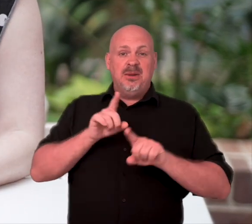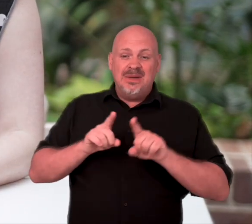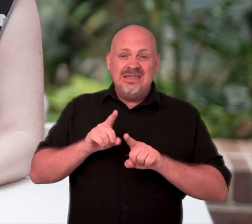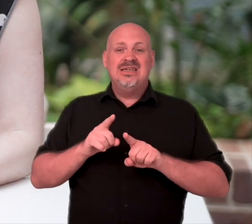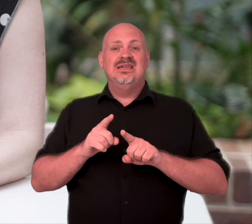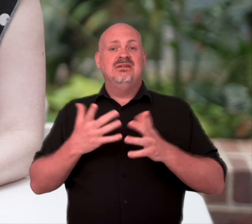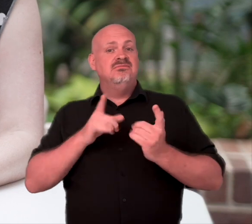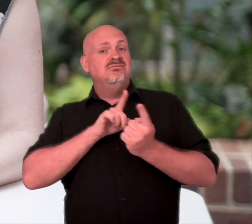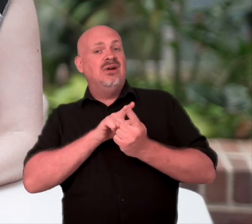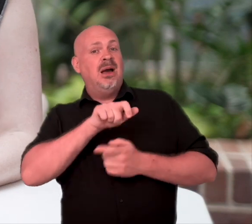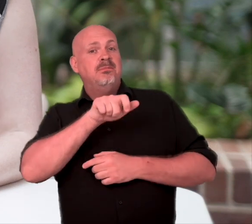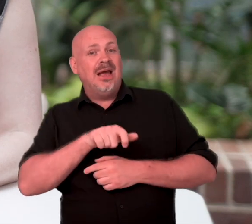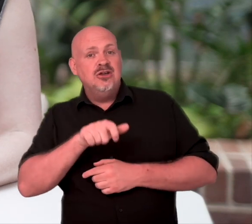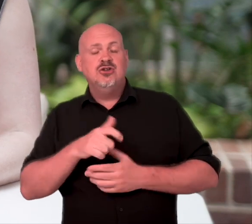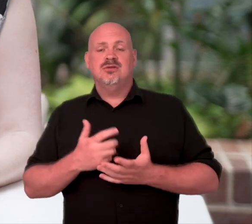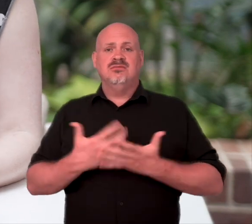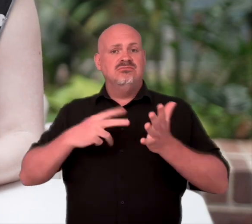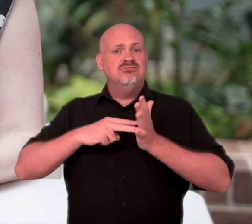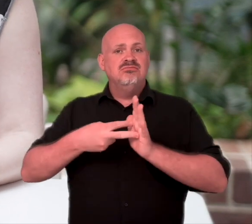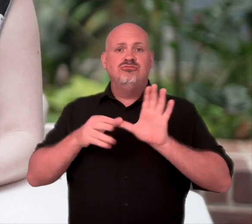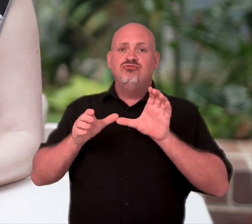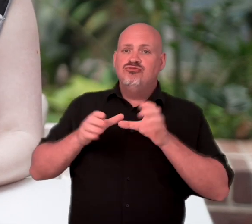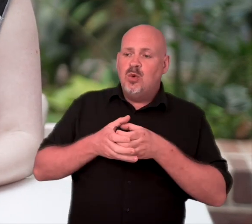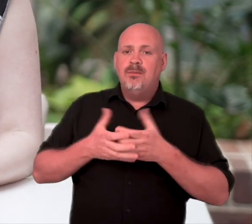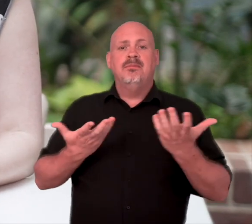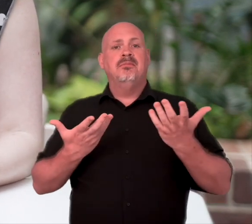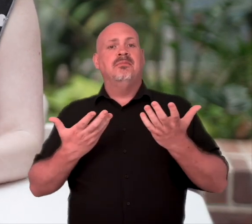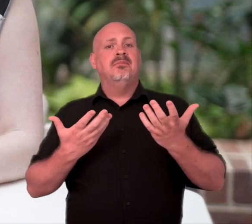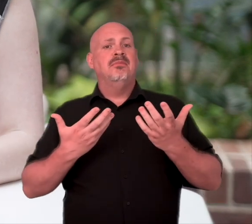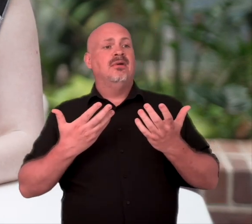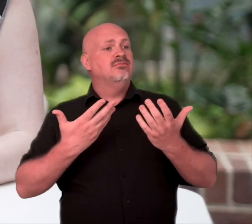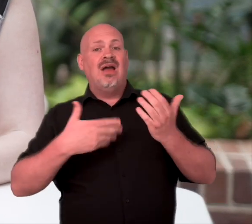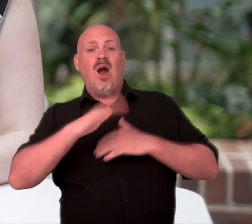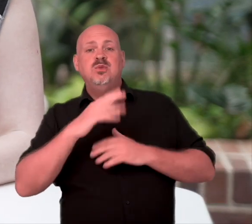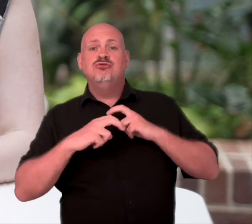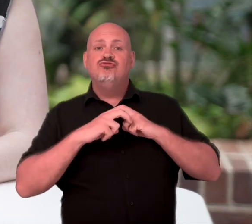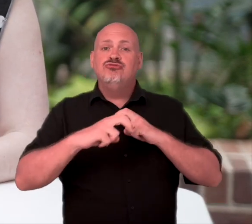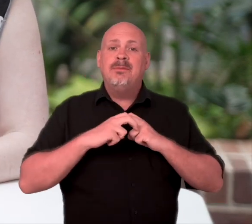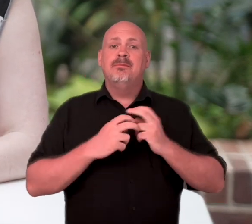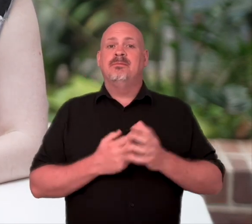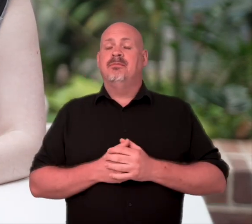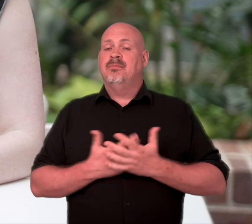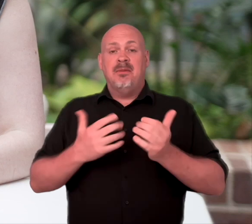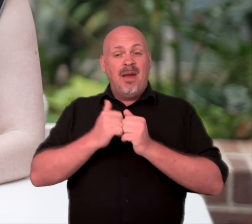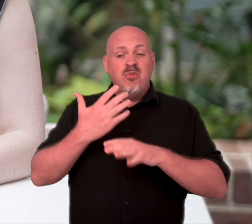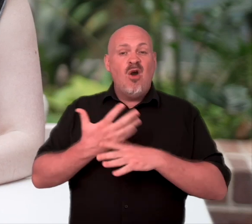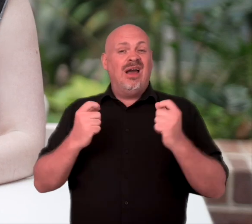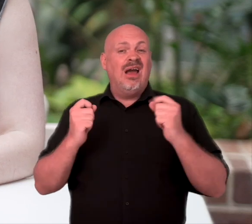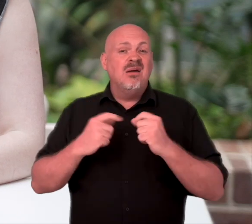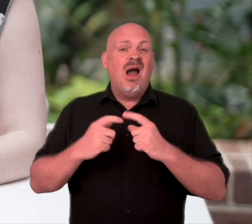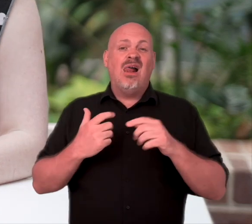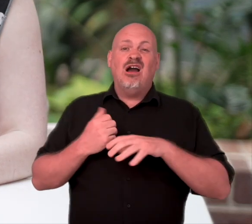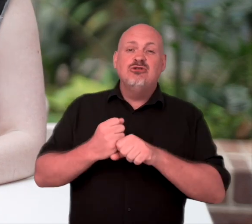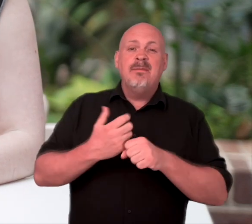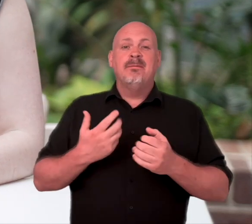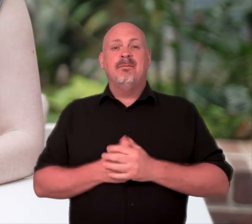to a meeting, or it could be meeting a patient, or it could be organising a group, or going out on a trip, or it could be doing some